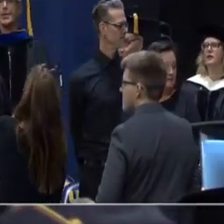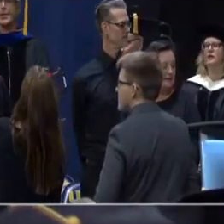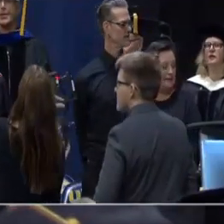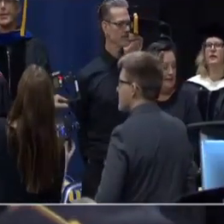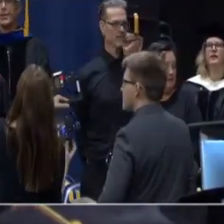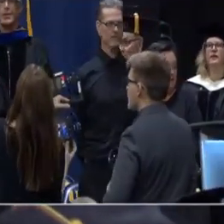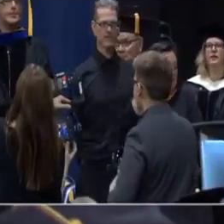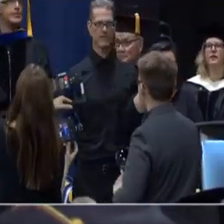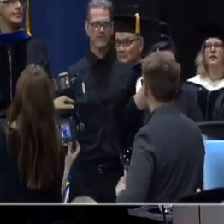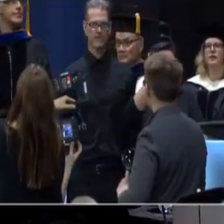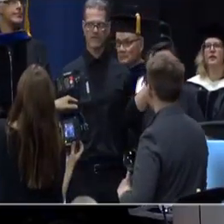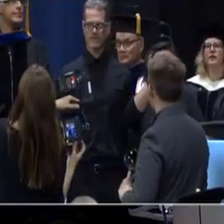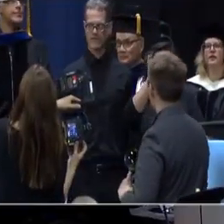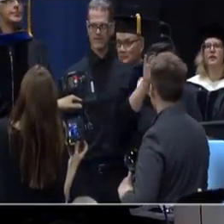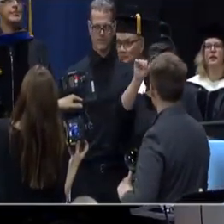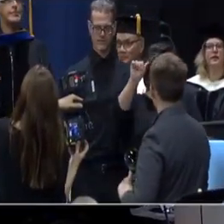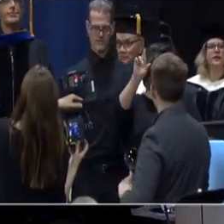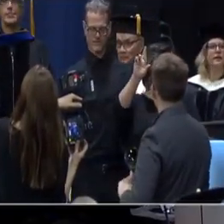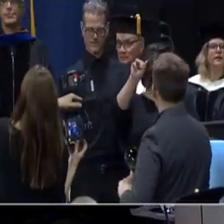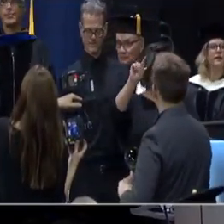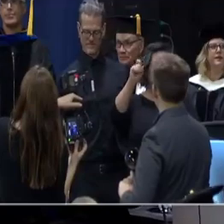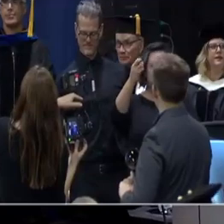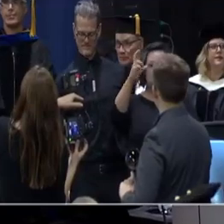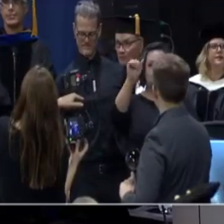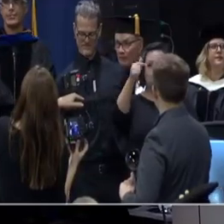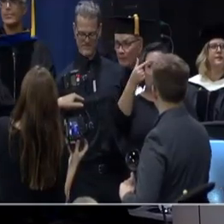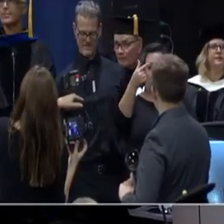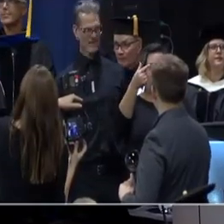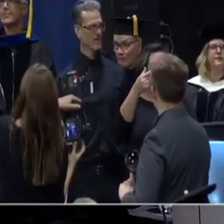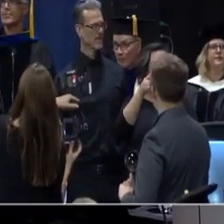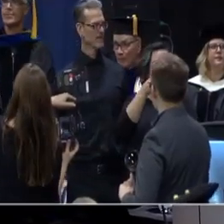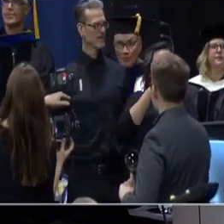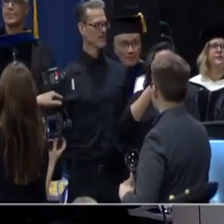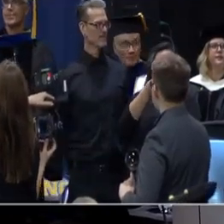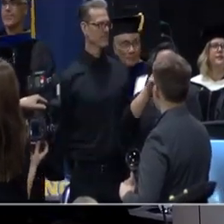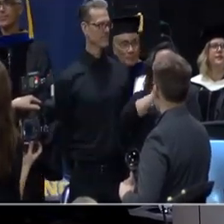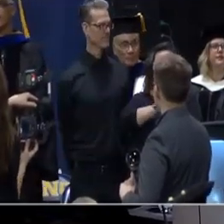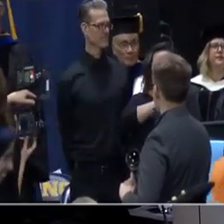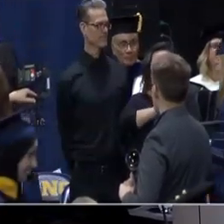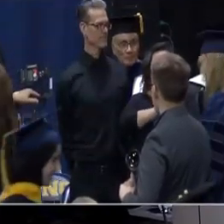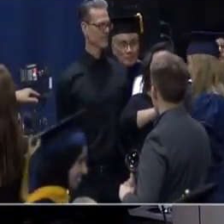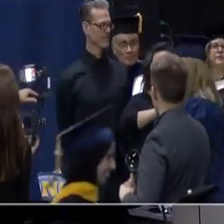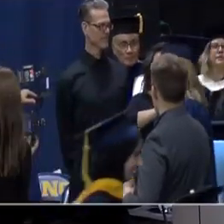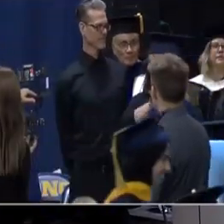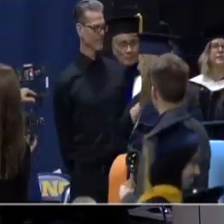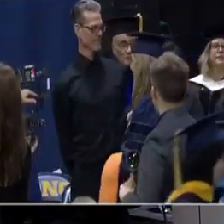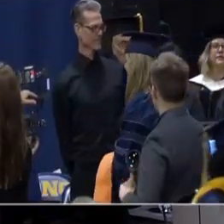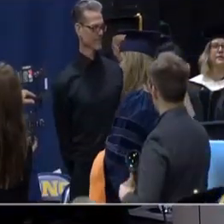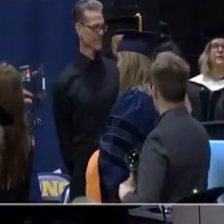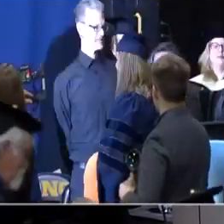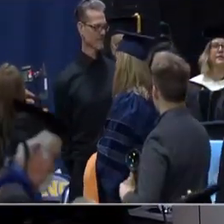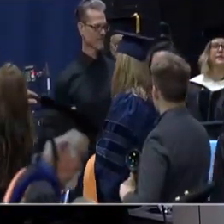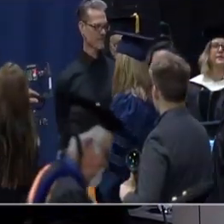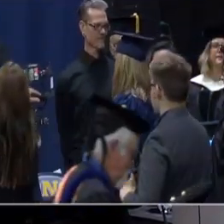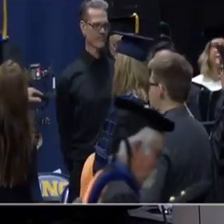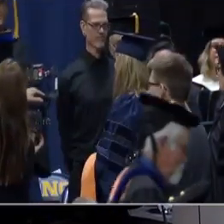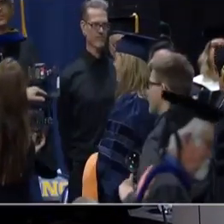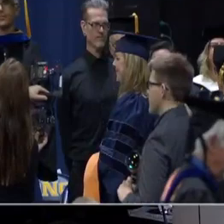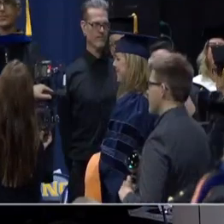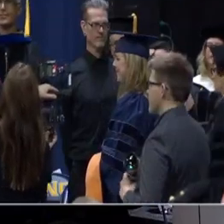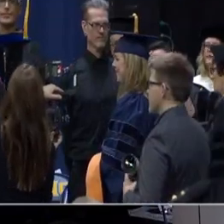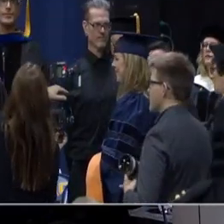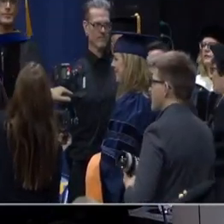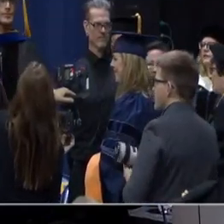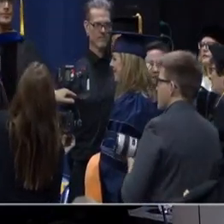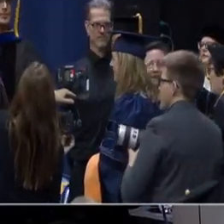Nikki Armstrong. Nikki Armstrong's major is Nursing. Dr. Armstrong is being hooded by research professor,